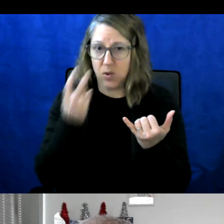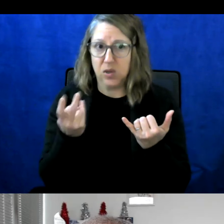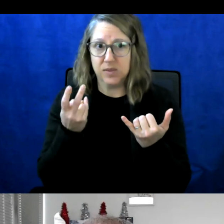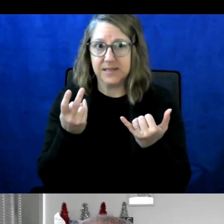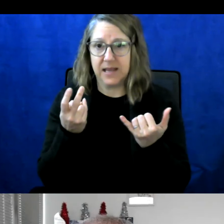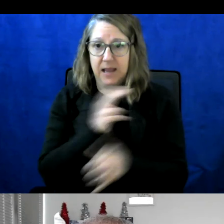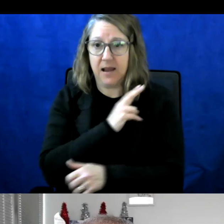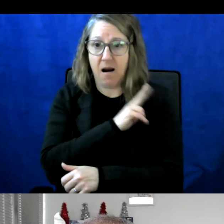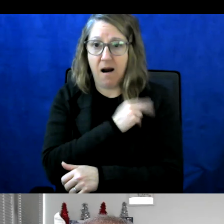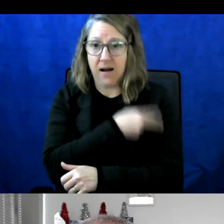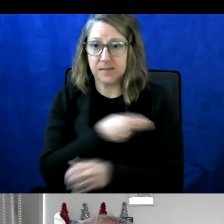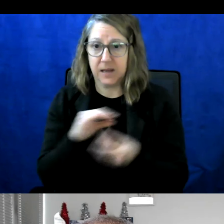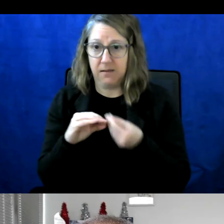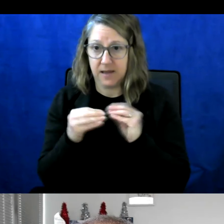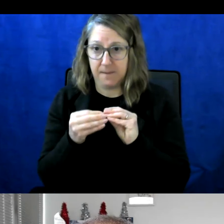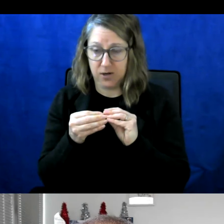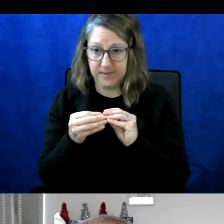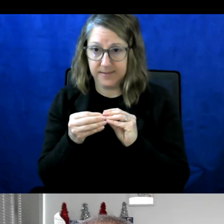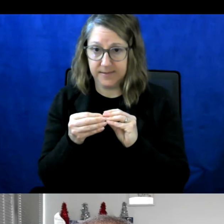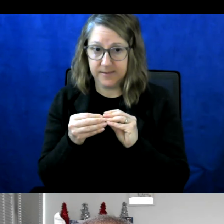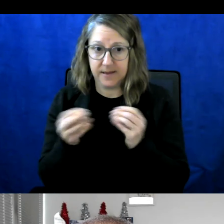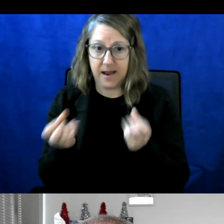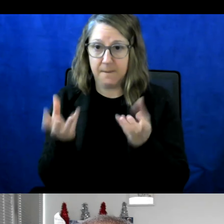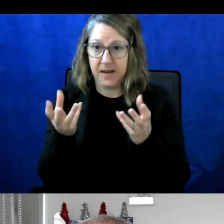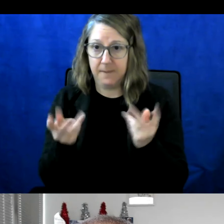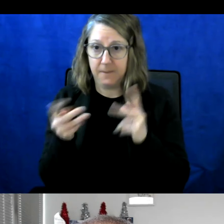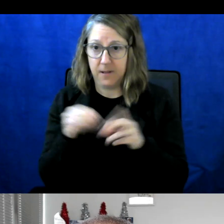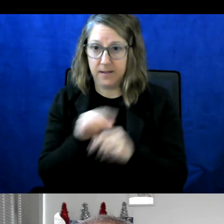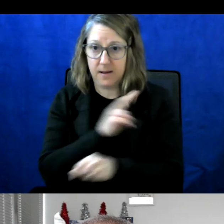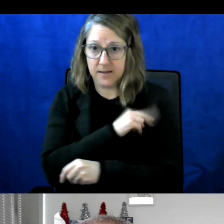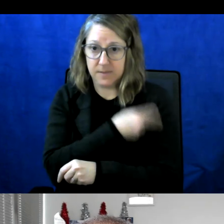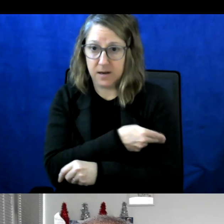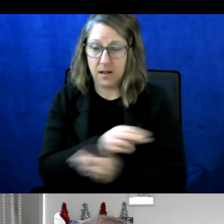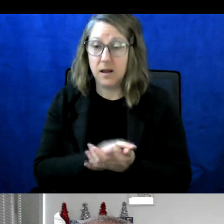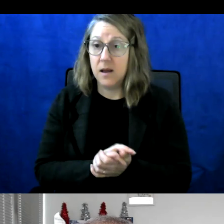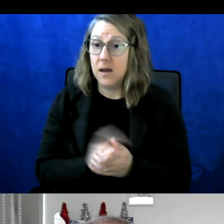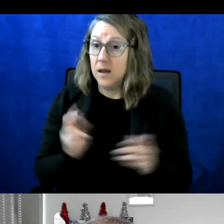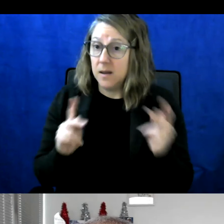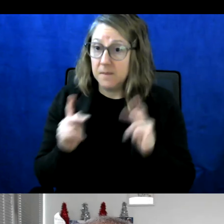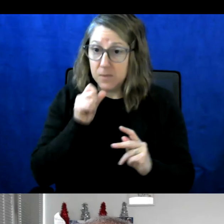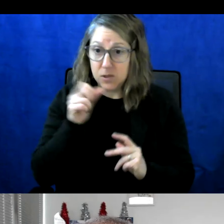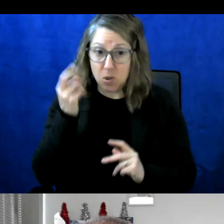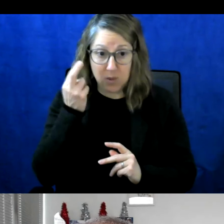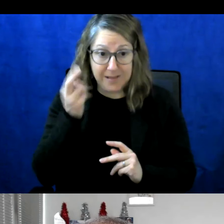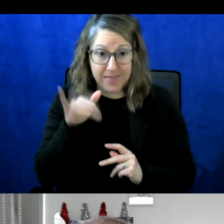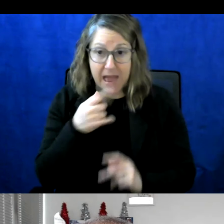hospitalizations. And this is one of the things that I want you to but people don't realize is that, so that red curve, those